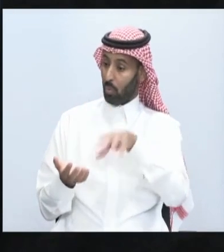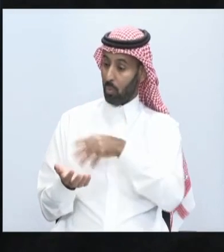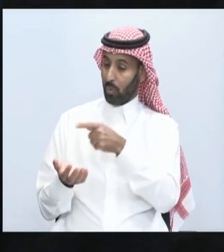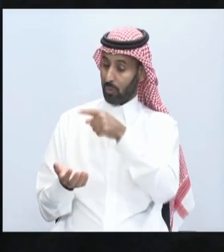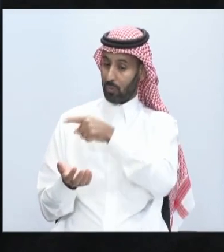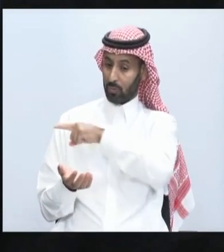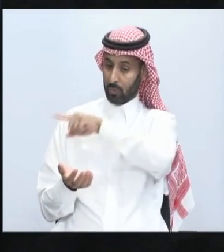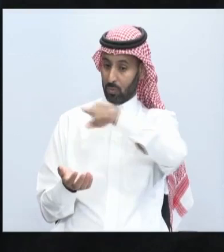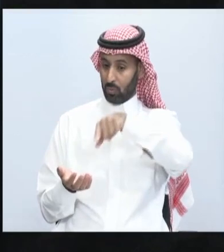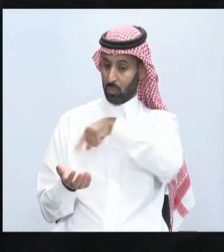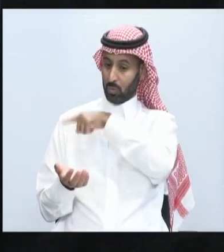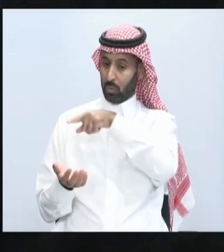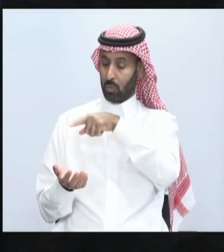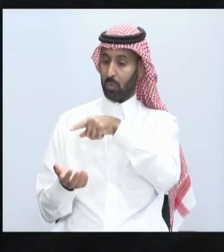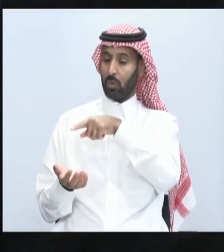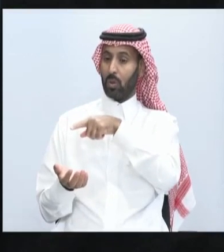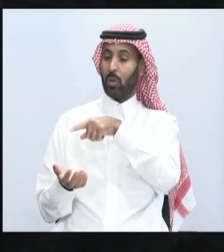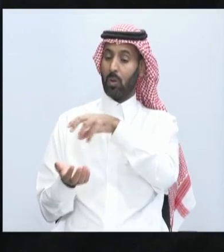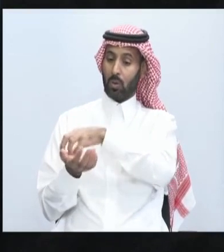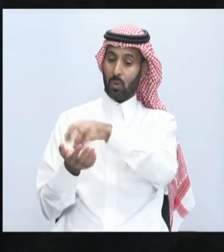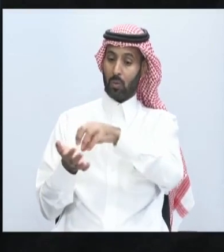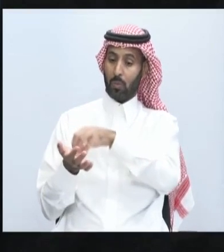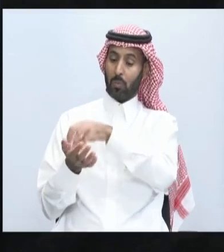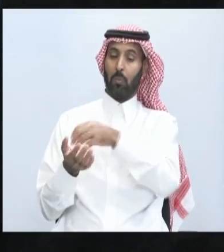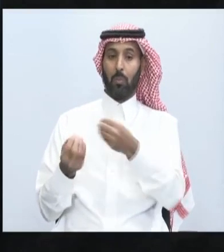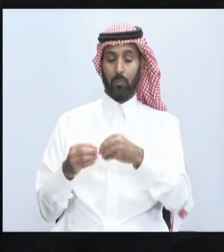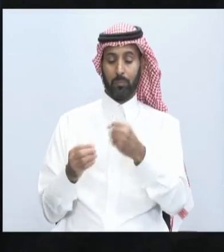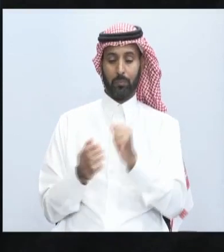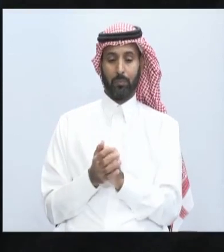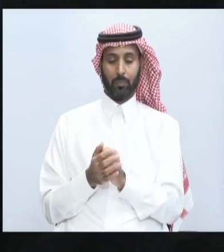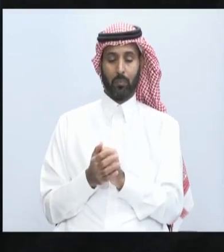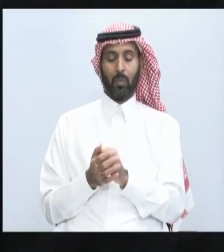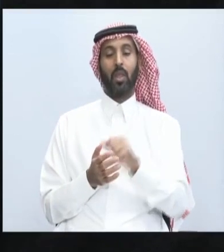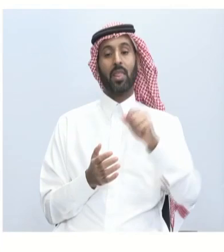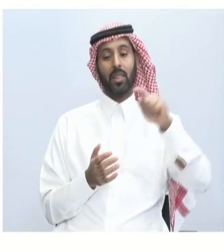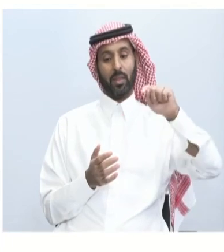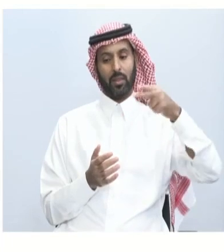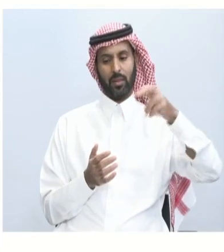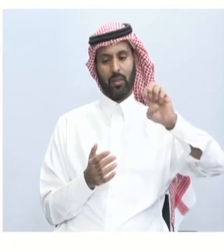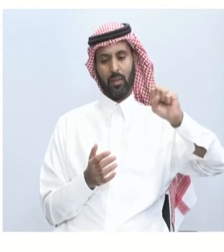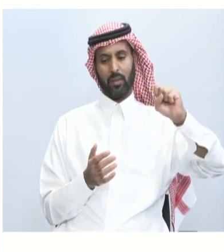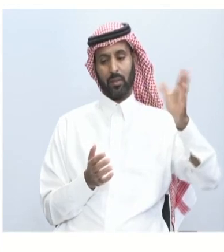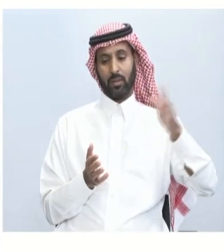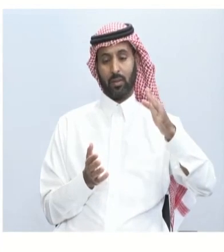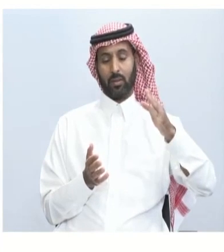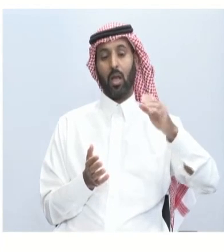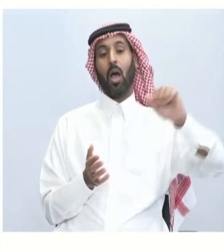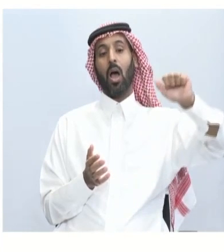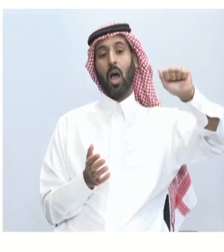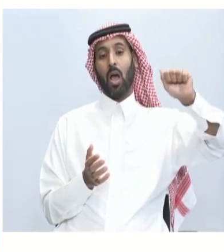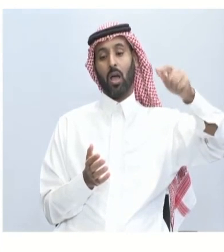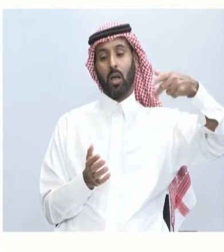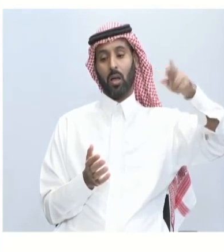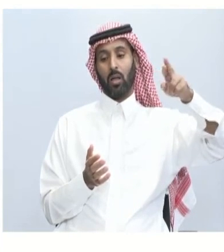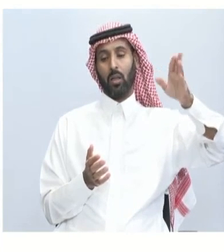we're talking about a different objects or more than one object, you can begin your question, your answer by